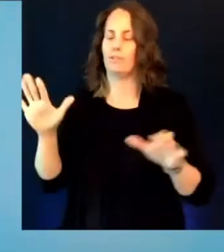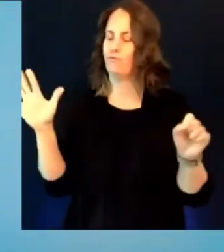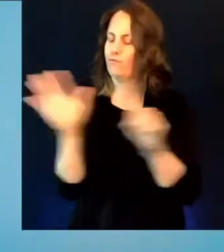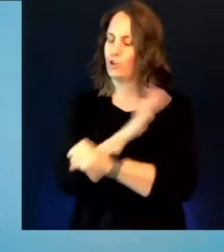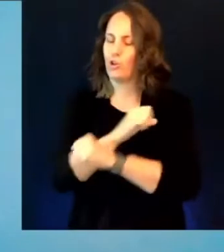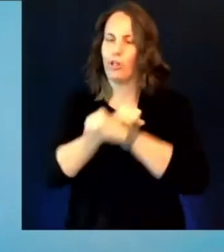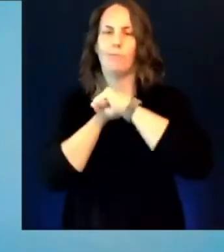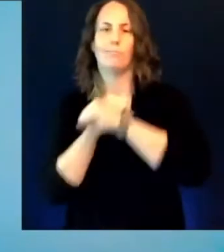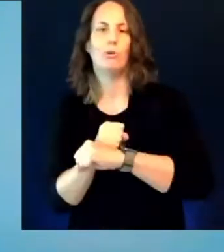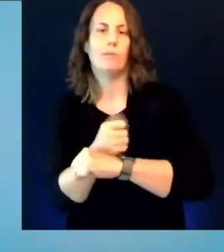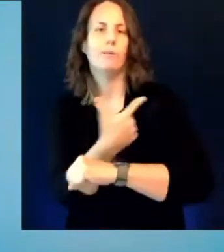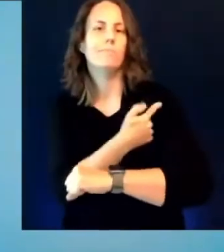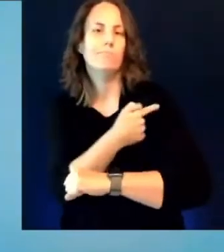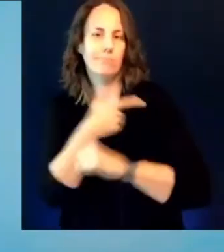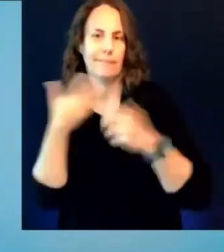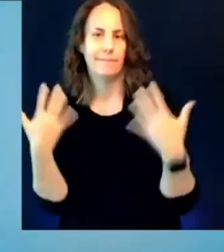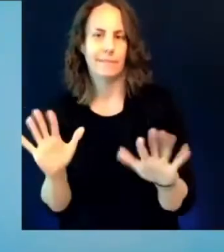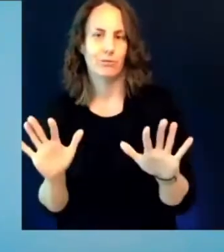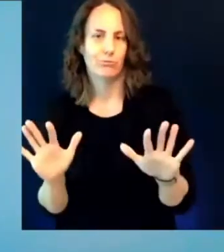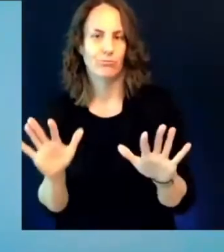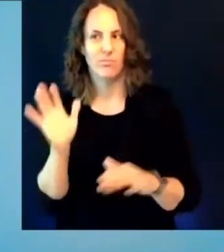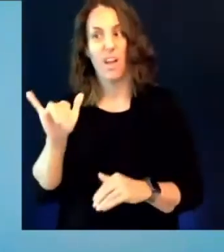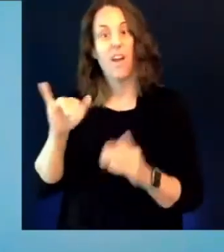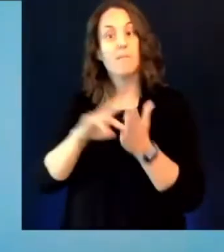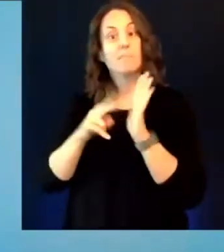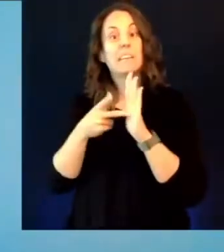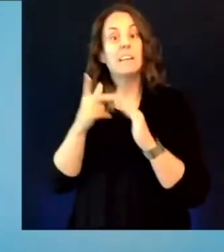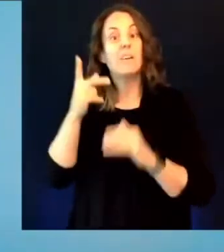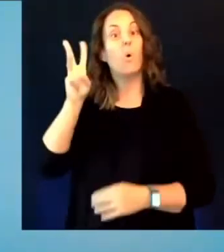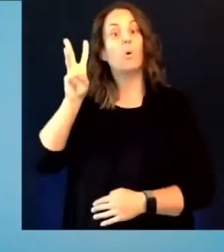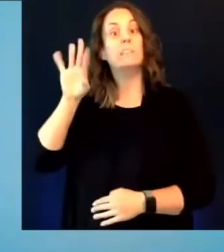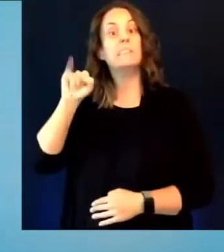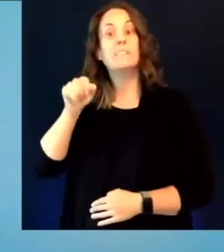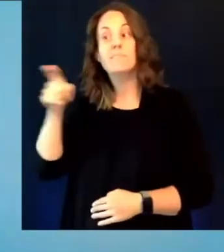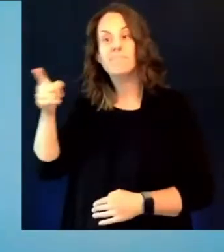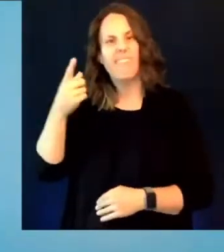vaccinated. Today, we are adding